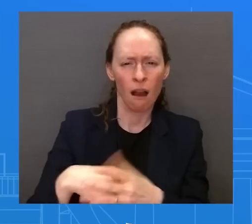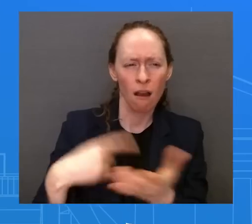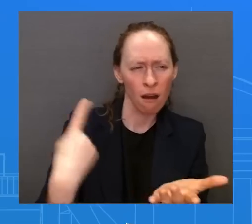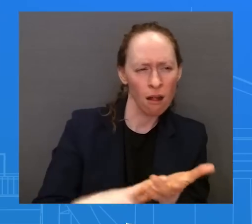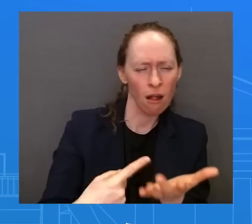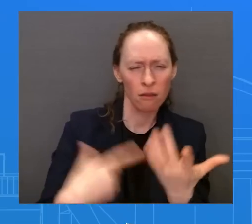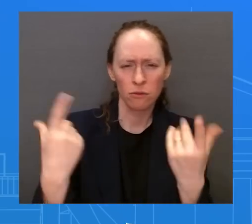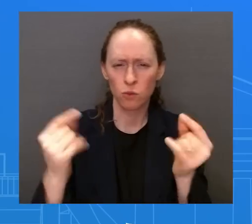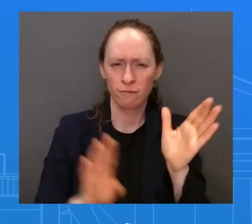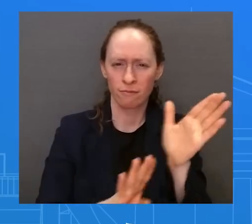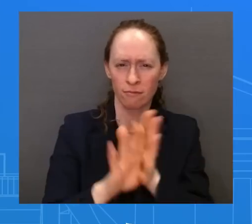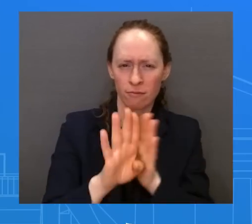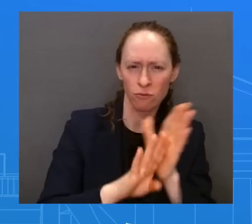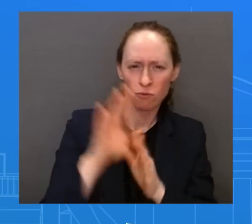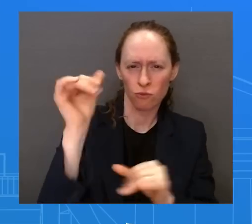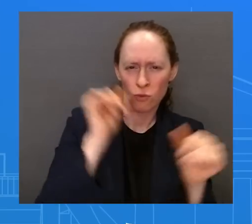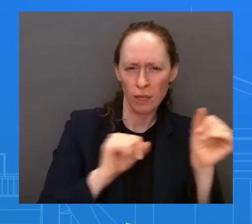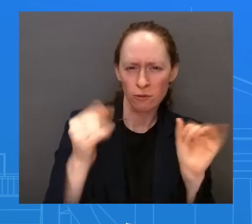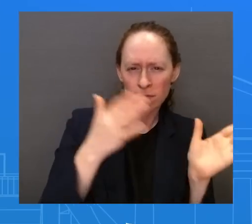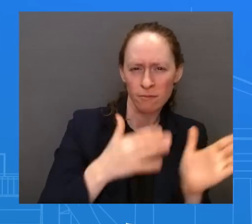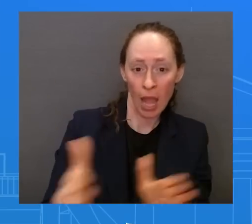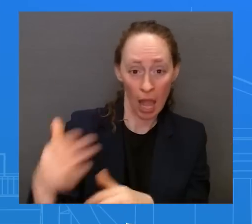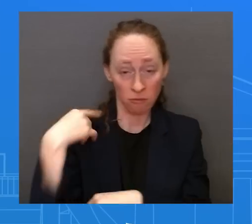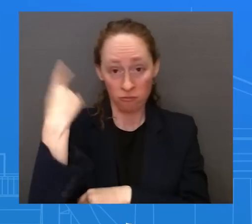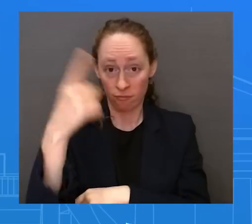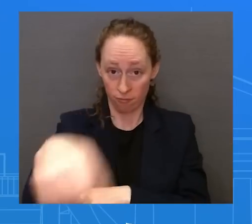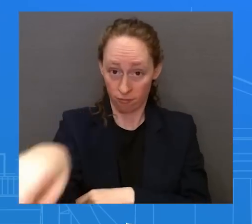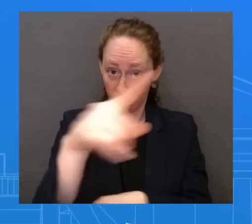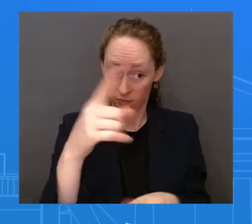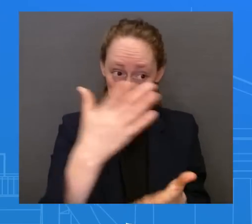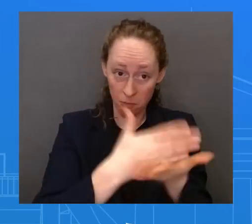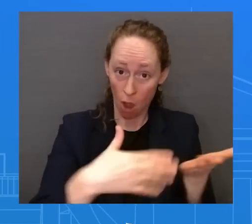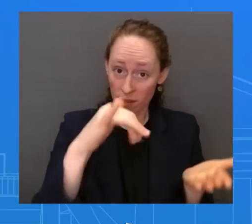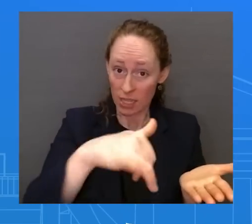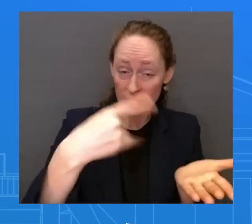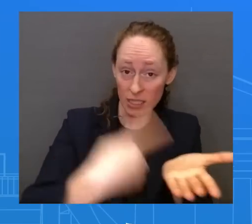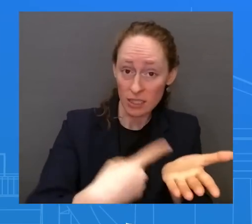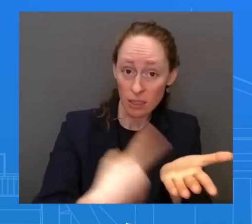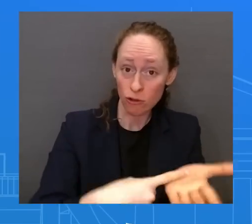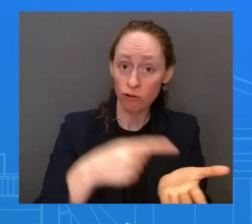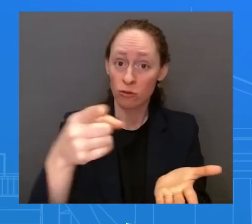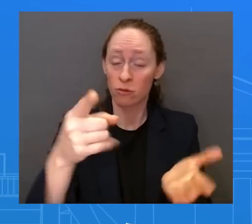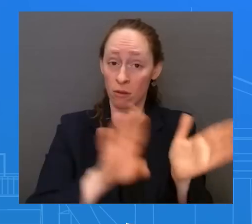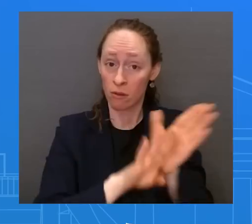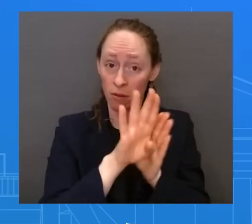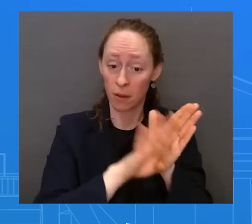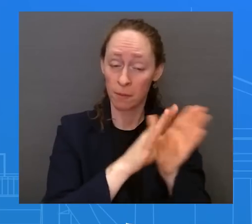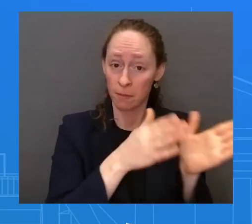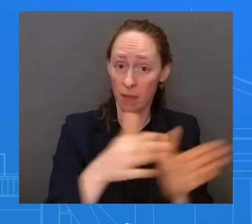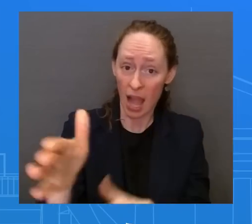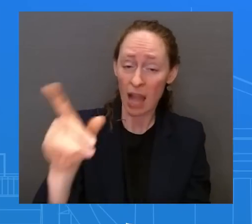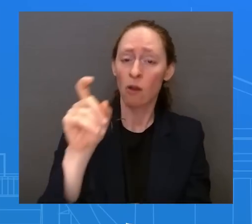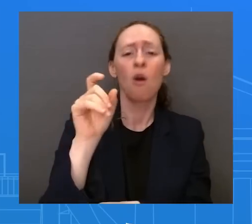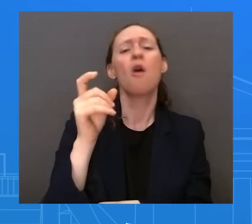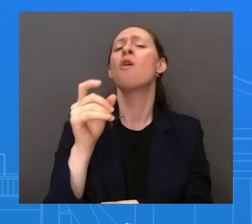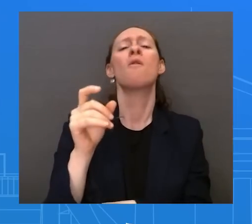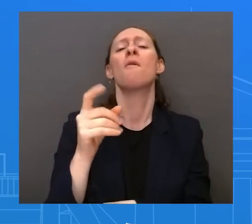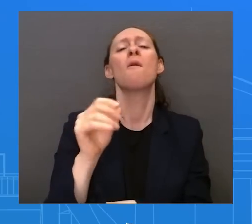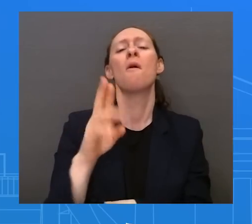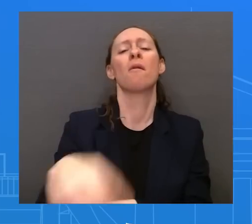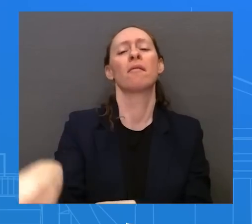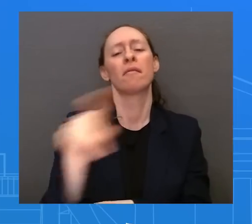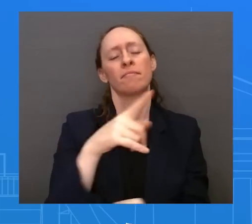in those talks at all and are you open to those sorts of plans or do you need a budget from a car piece so look we haven't Republican so